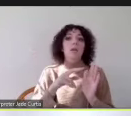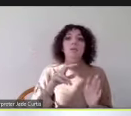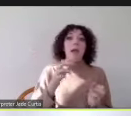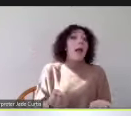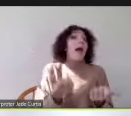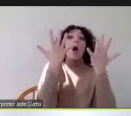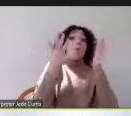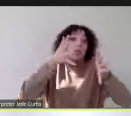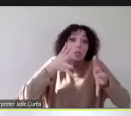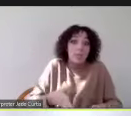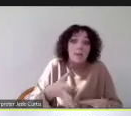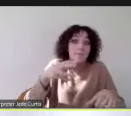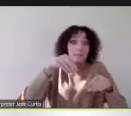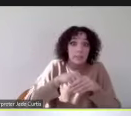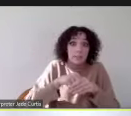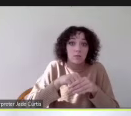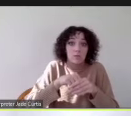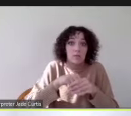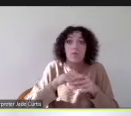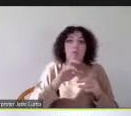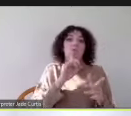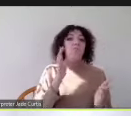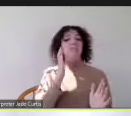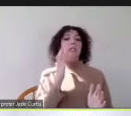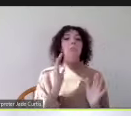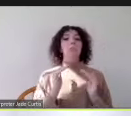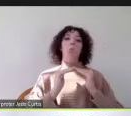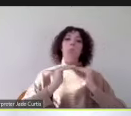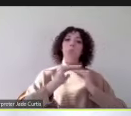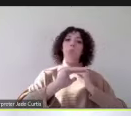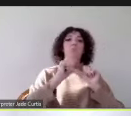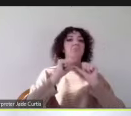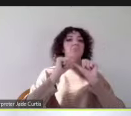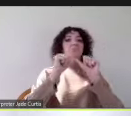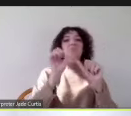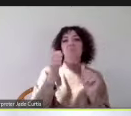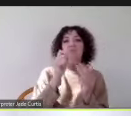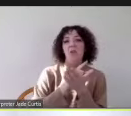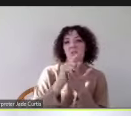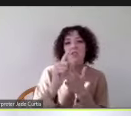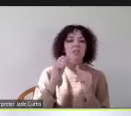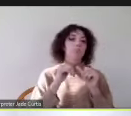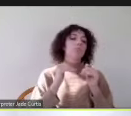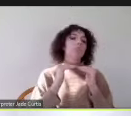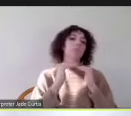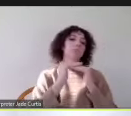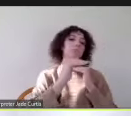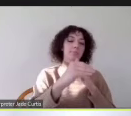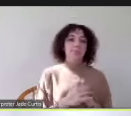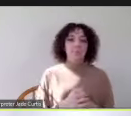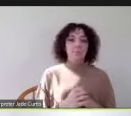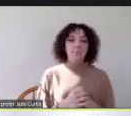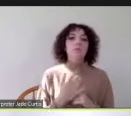remain relatively constant throughout the 10 weeks. And these 10 weeks were between